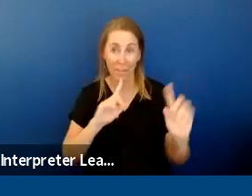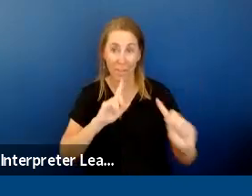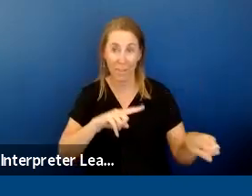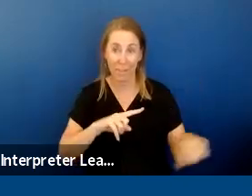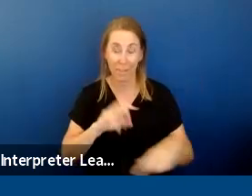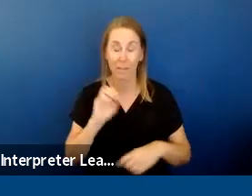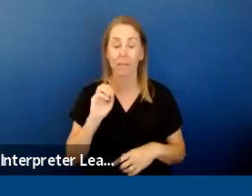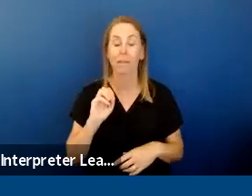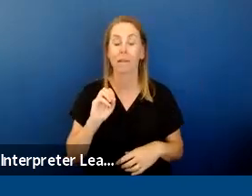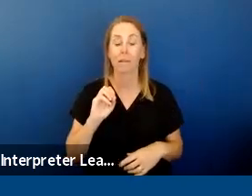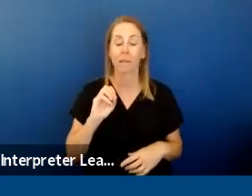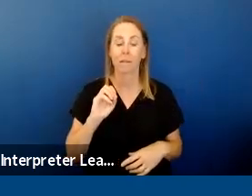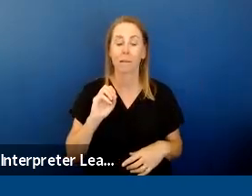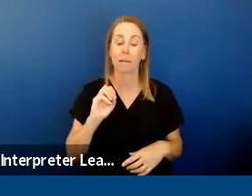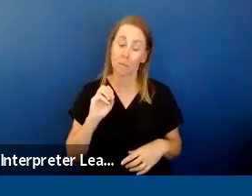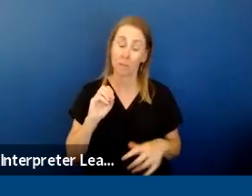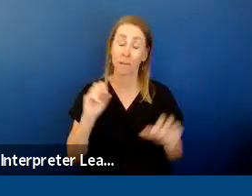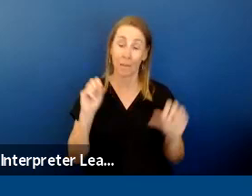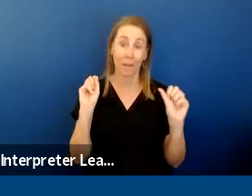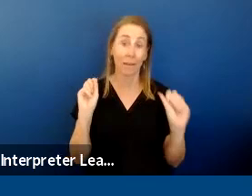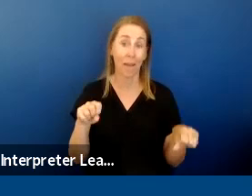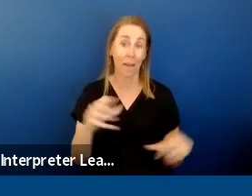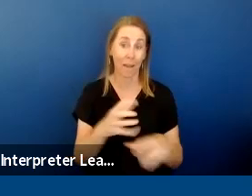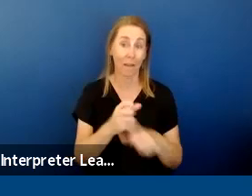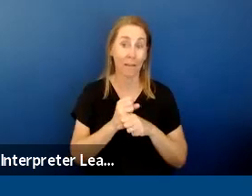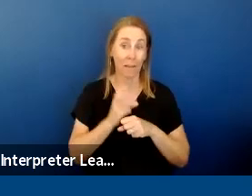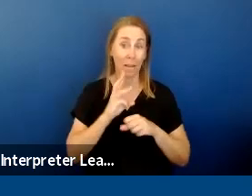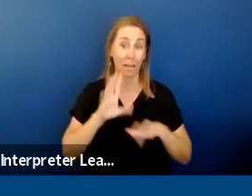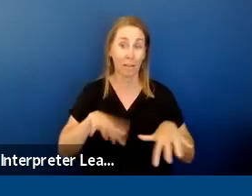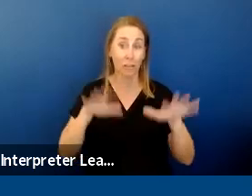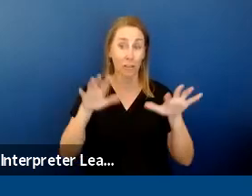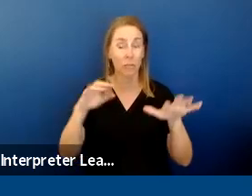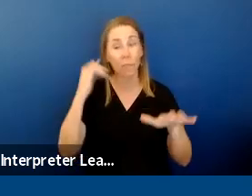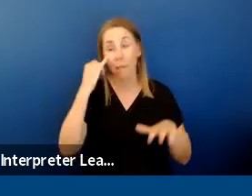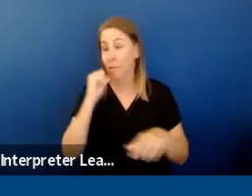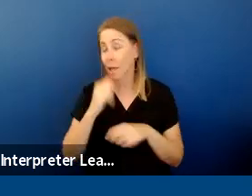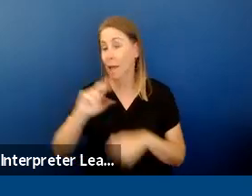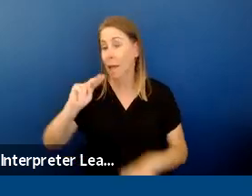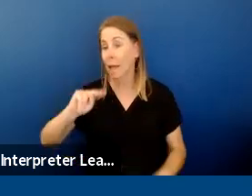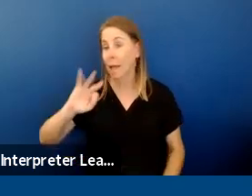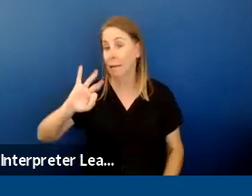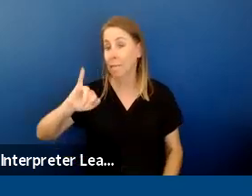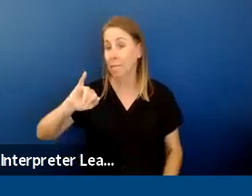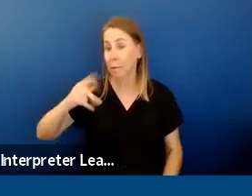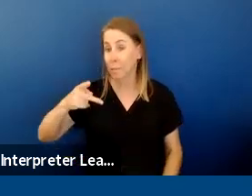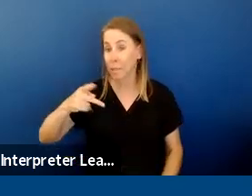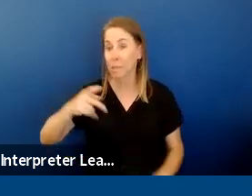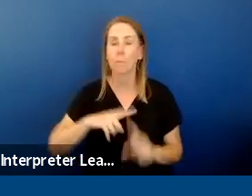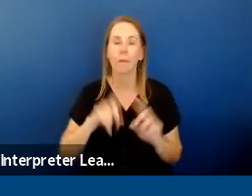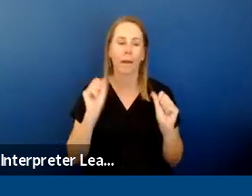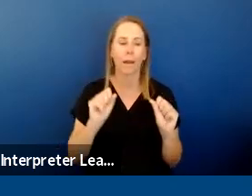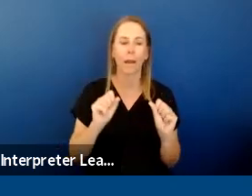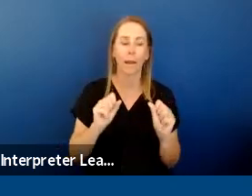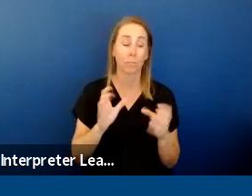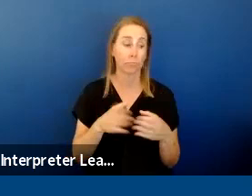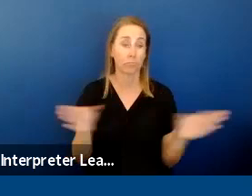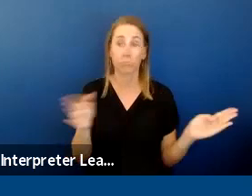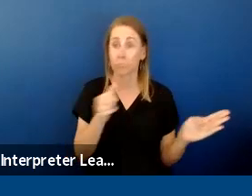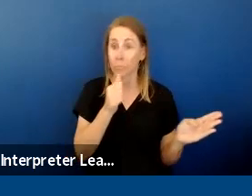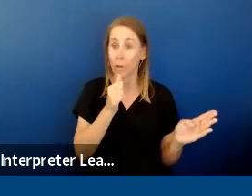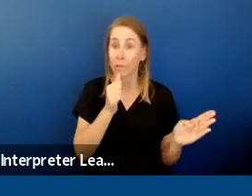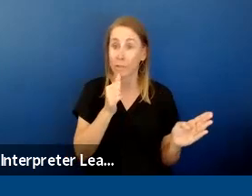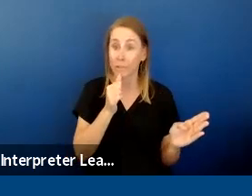provide. Sam, if I could jump in here. Sure. I get a common question, Peter and myself, and probably Doug while